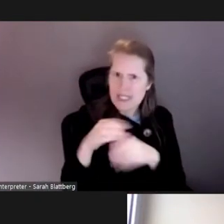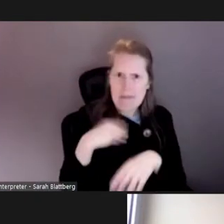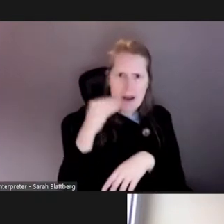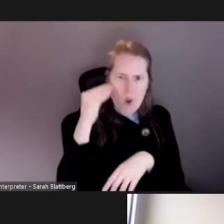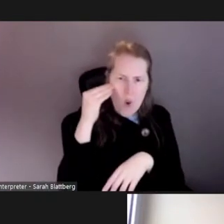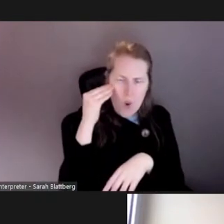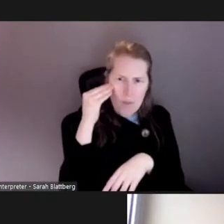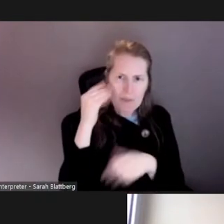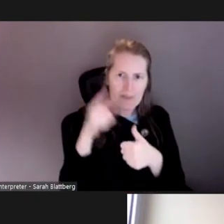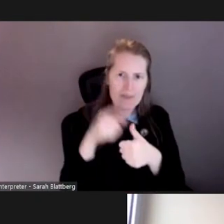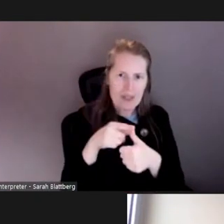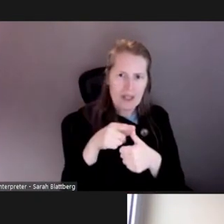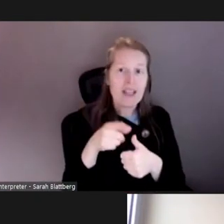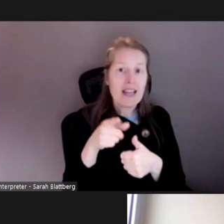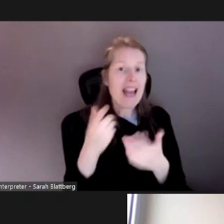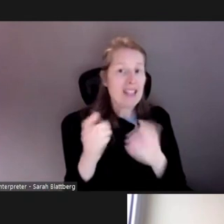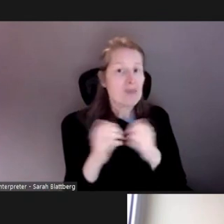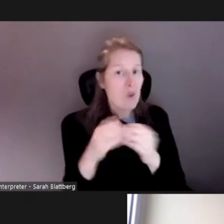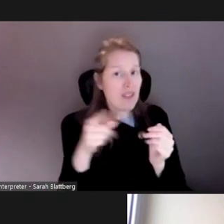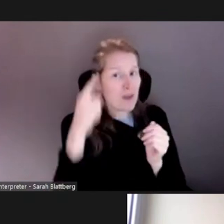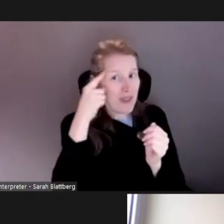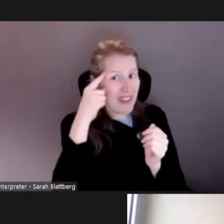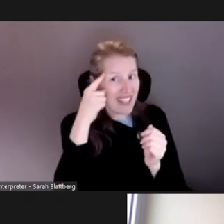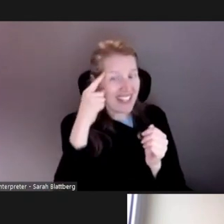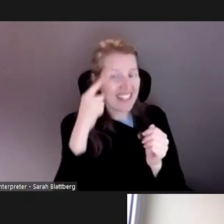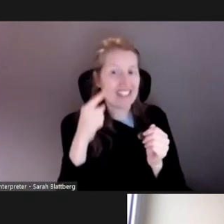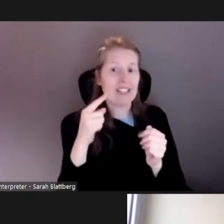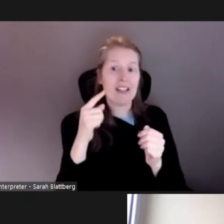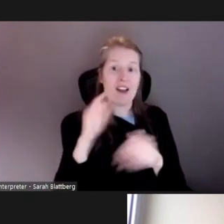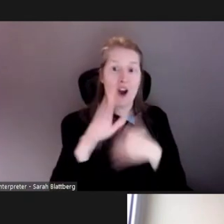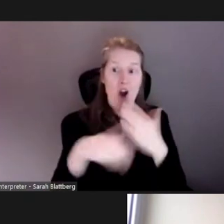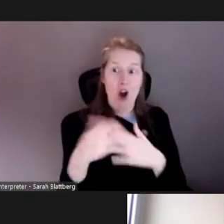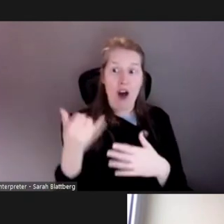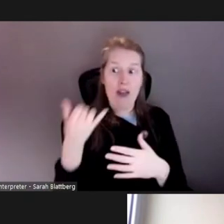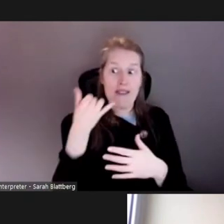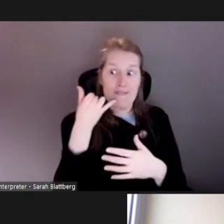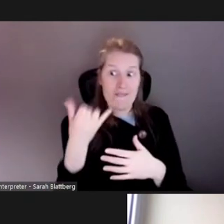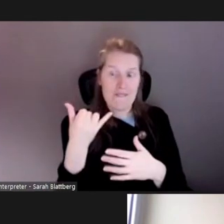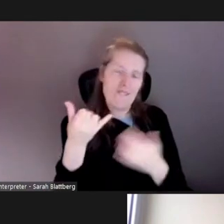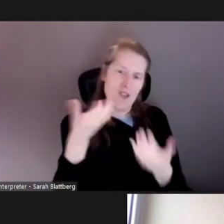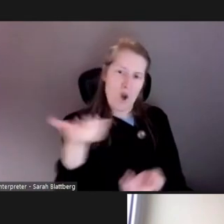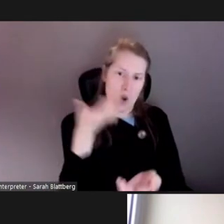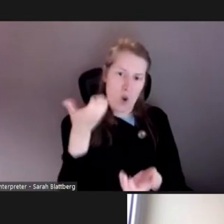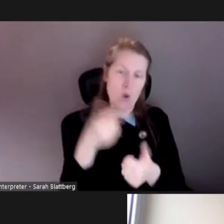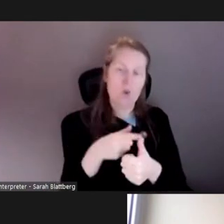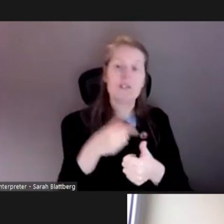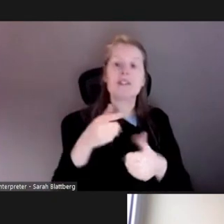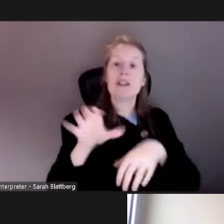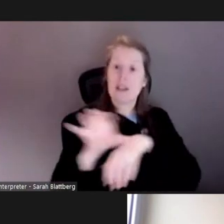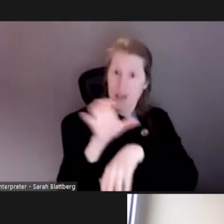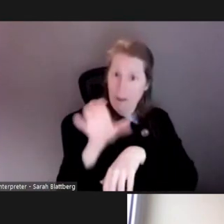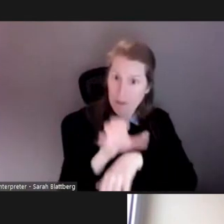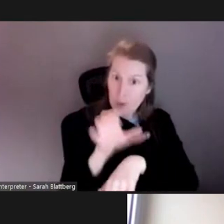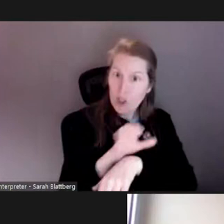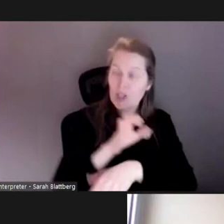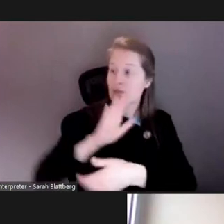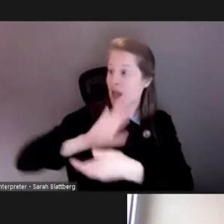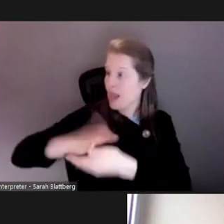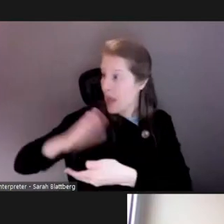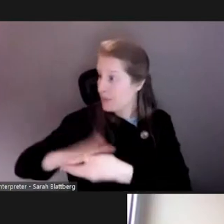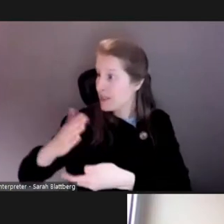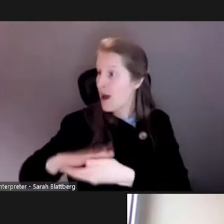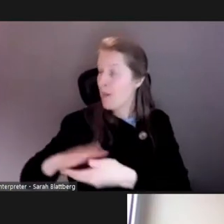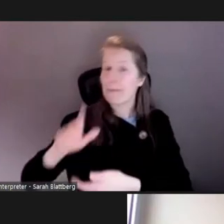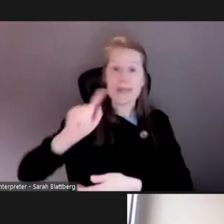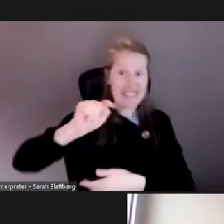to consumers it's probably more than you think. Count all the phones that are on the Wi-Fi network, your desktop computer, your laptops, probably your TV